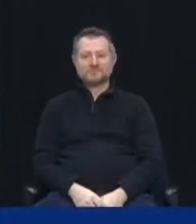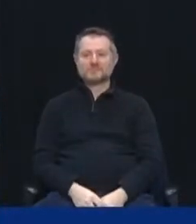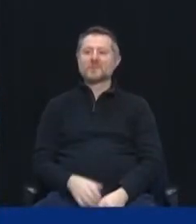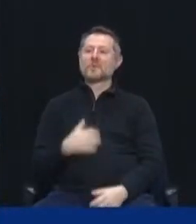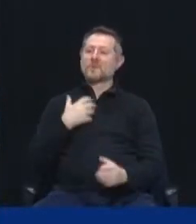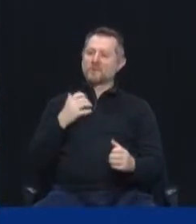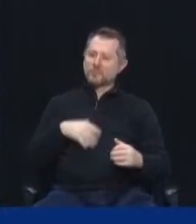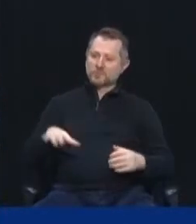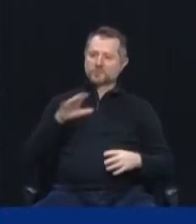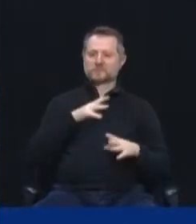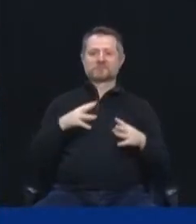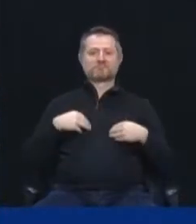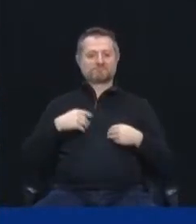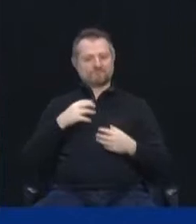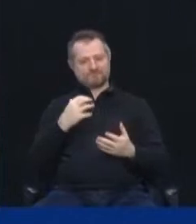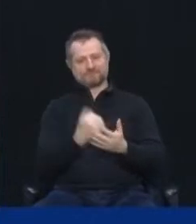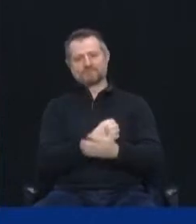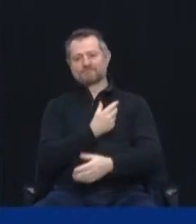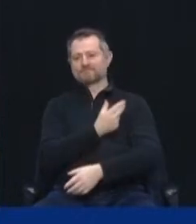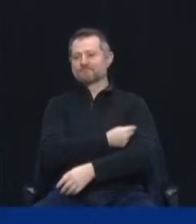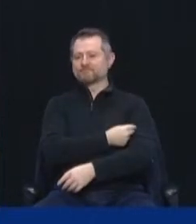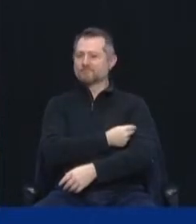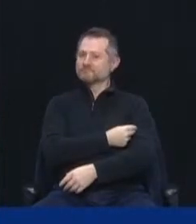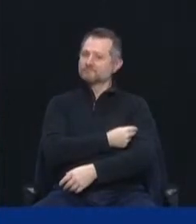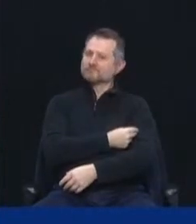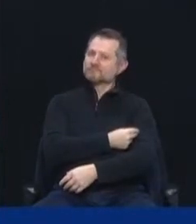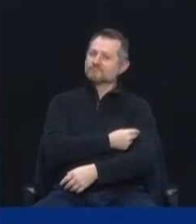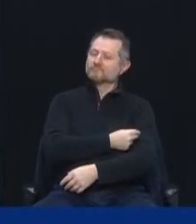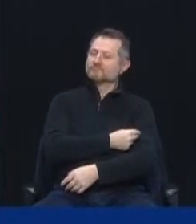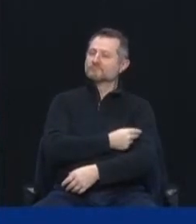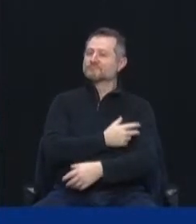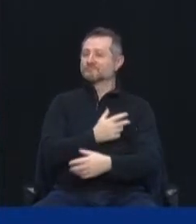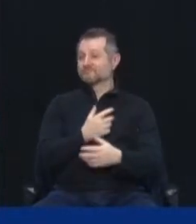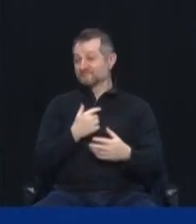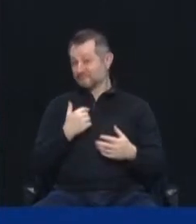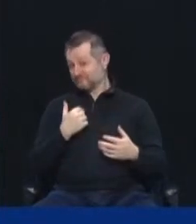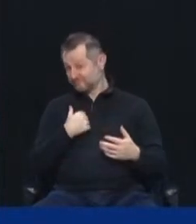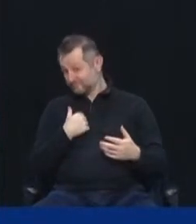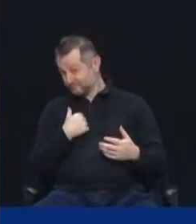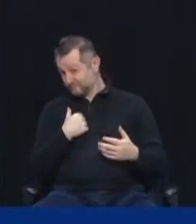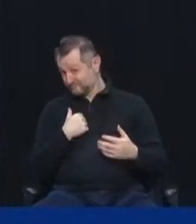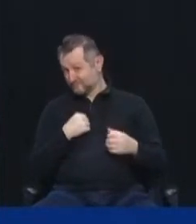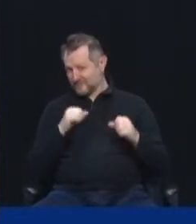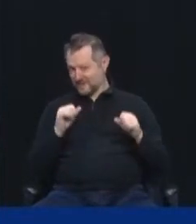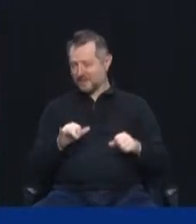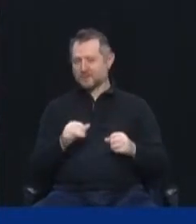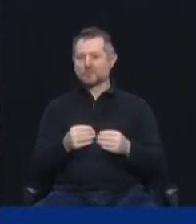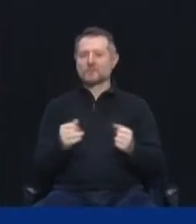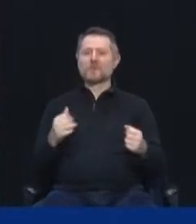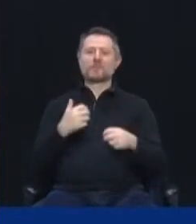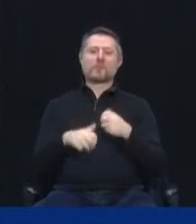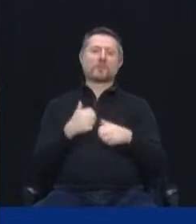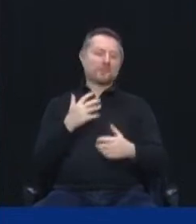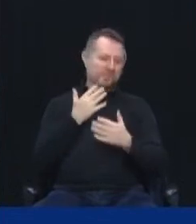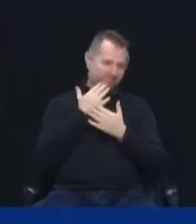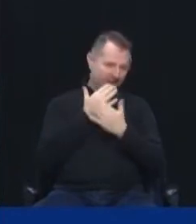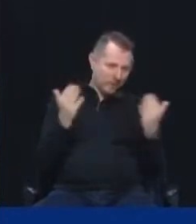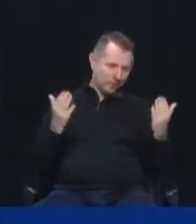it, and so we could, take over of this problem that we have. Thank you very much.